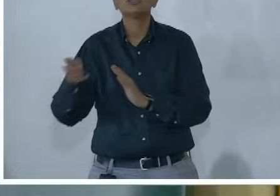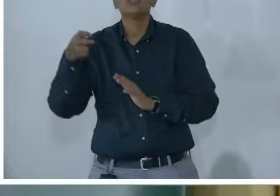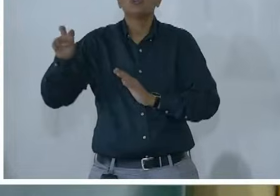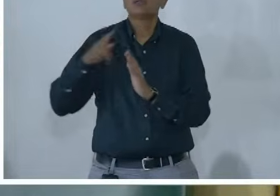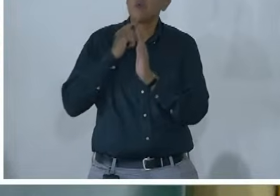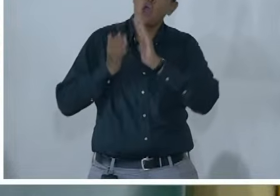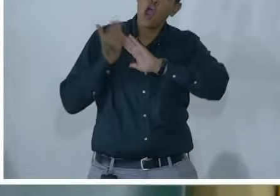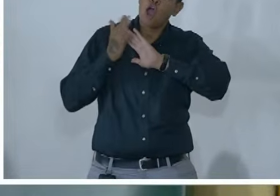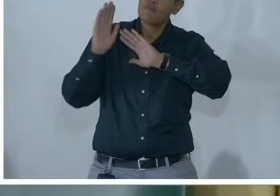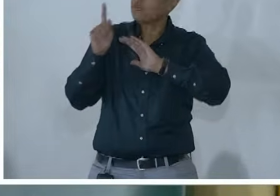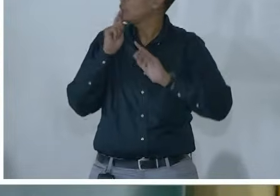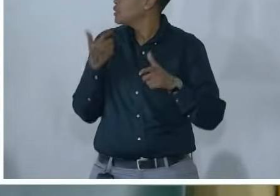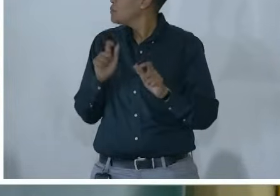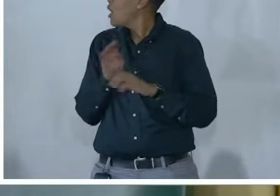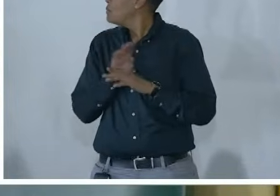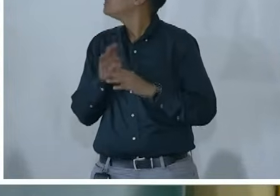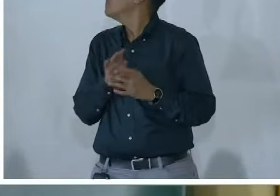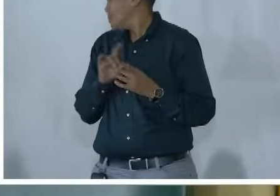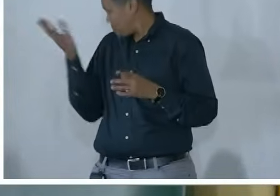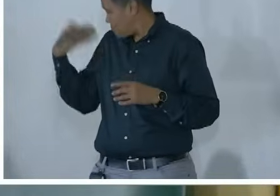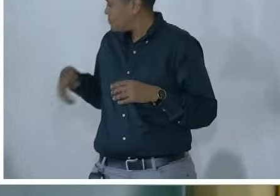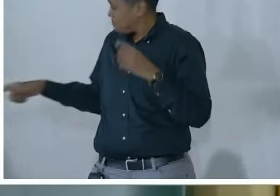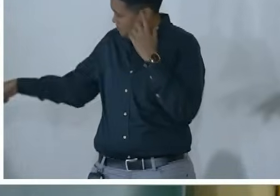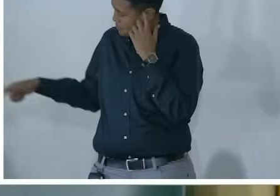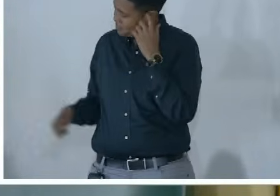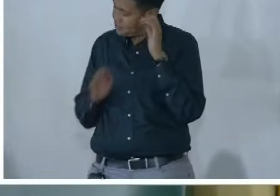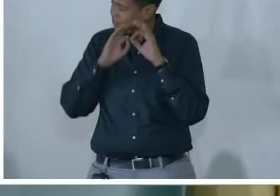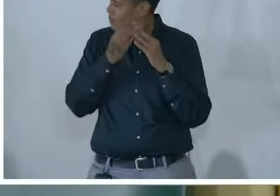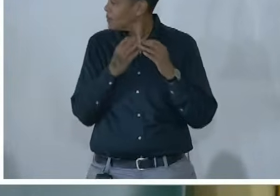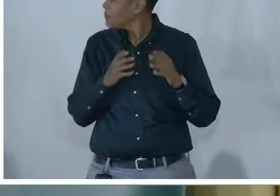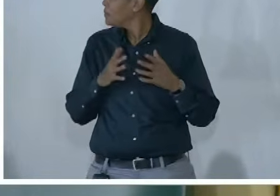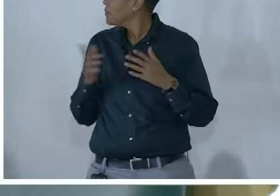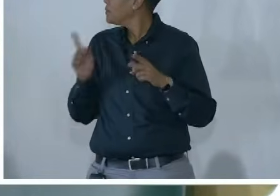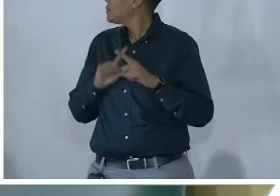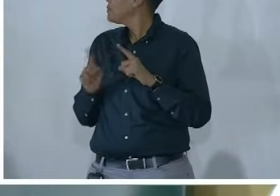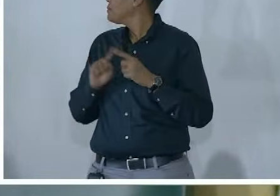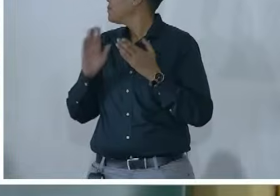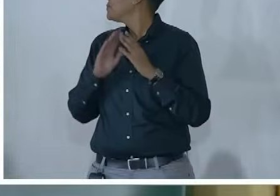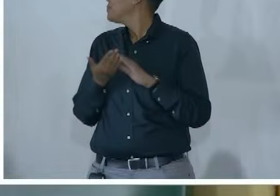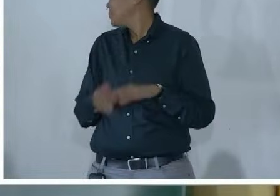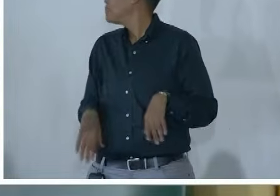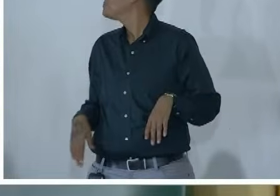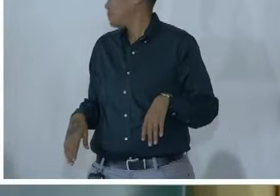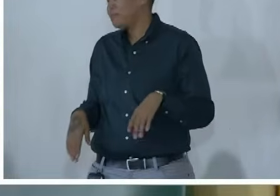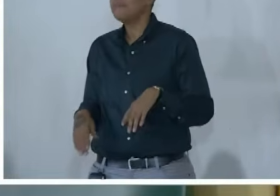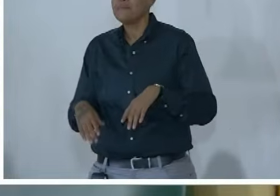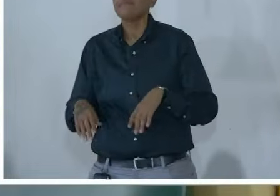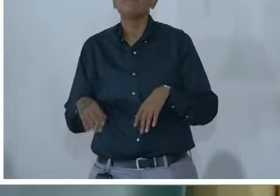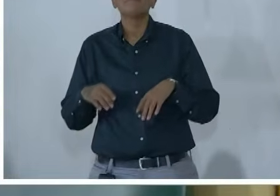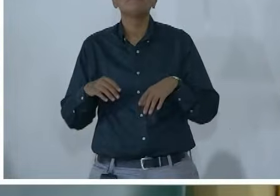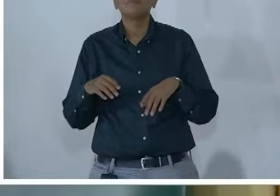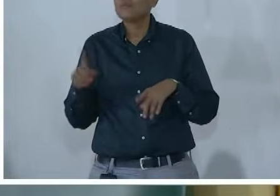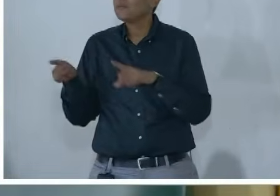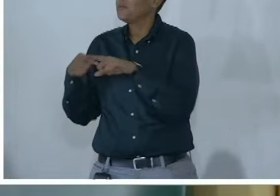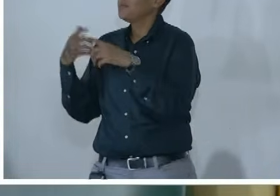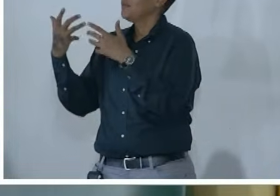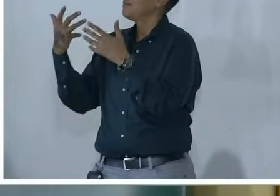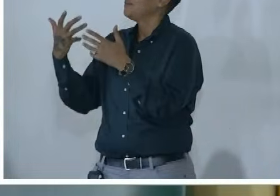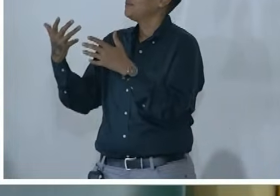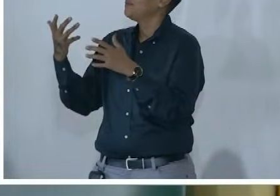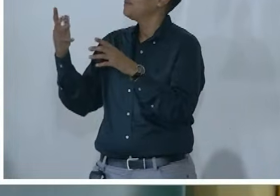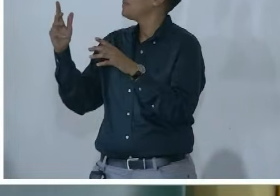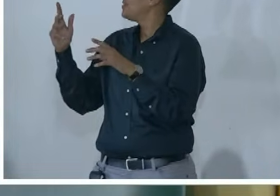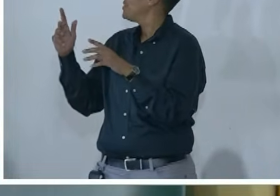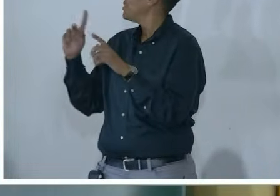operators, small businesses and families across many communities, including Nain, Milesville Junction, Malvern,